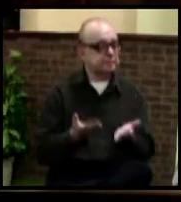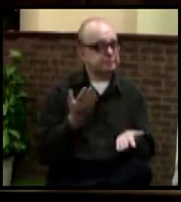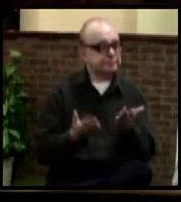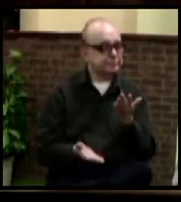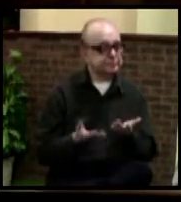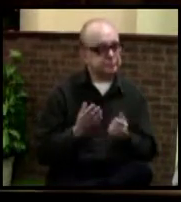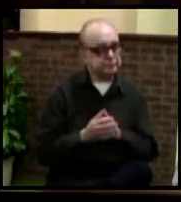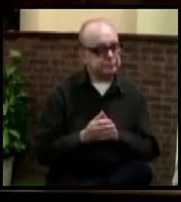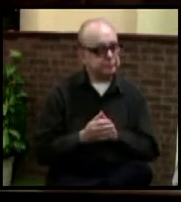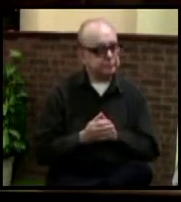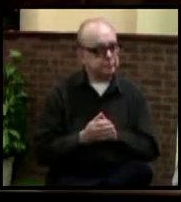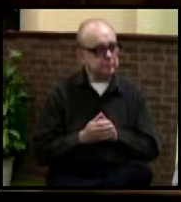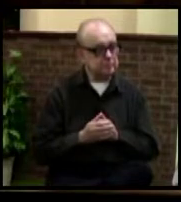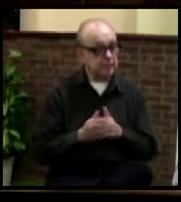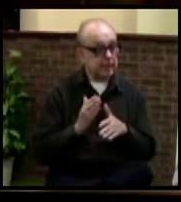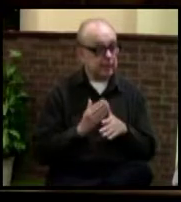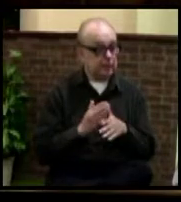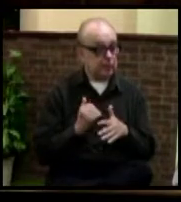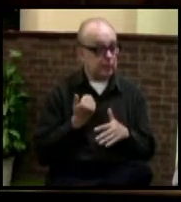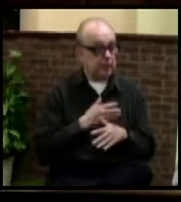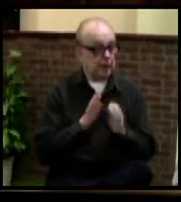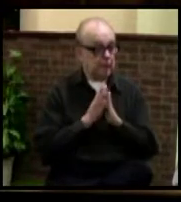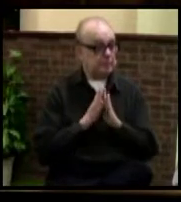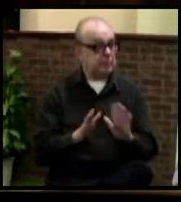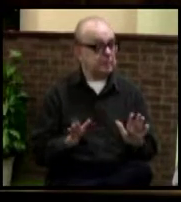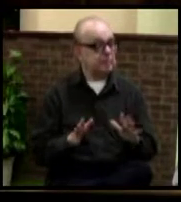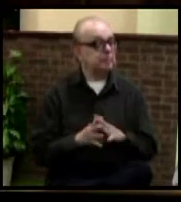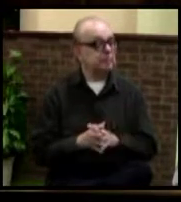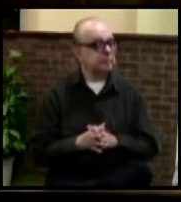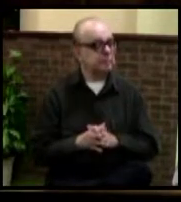circumstances that probably kind of like disturb our peace.